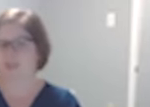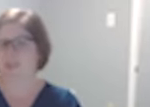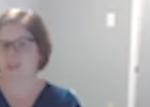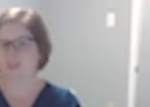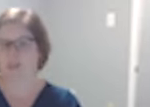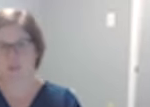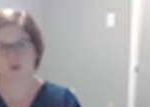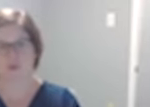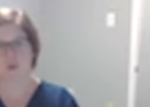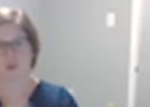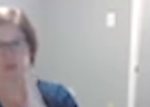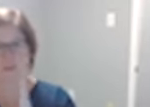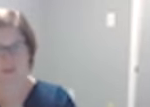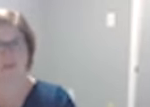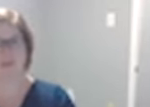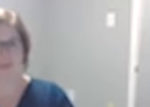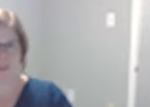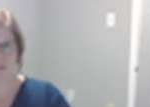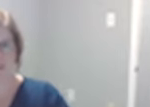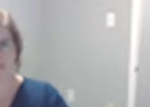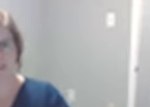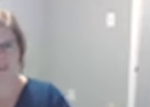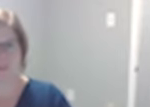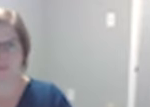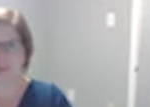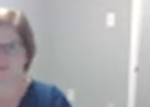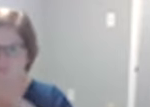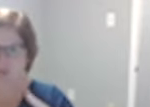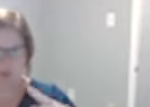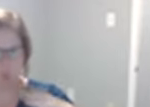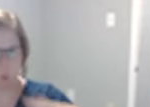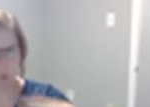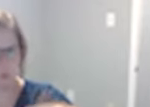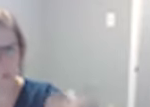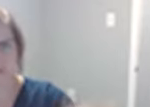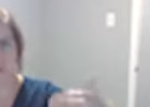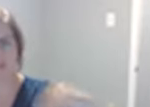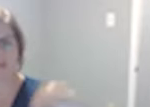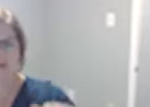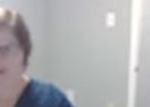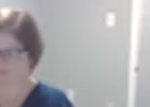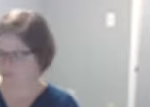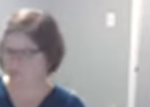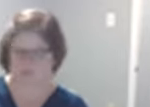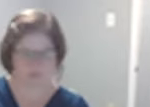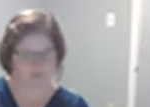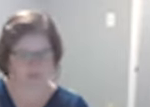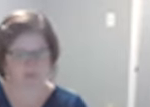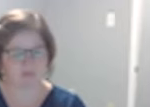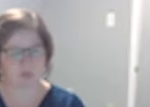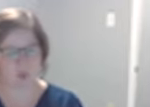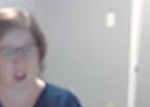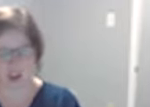They claimed that space station is so noisy. And then we were so surprised, and a space station is that noisy, but